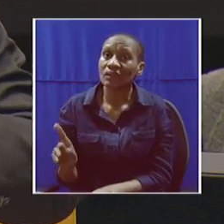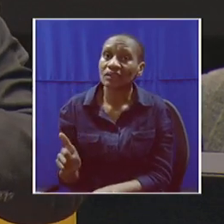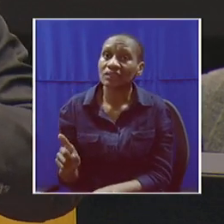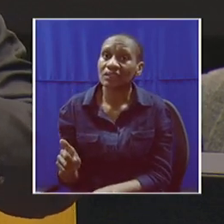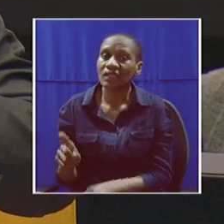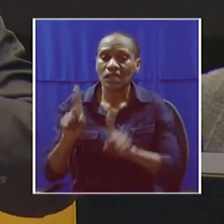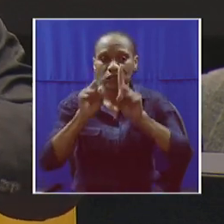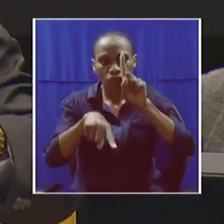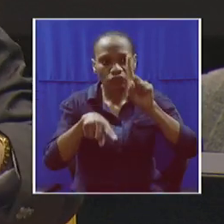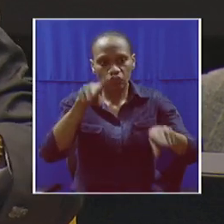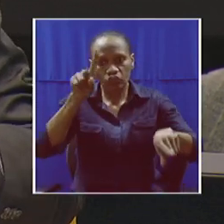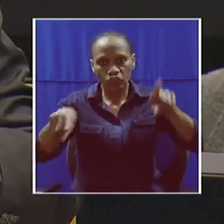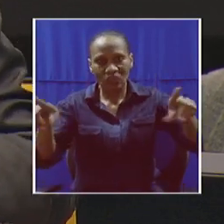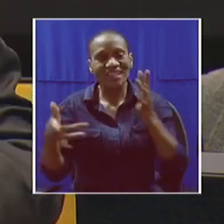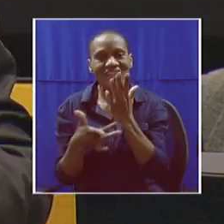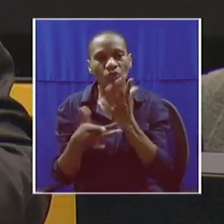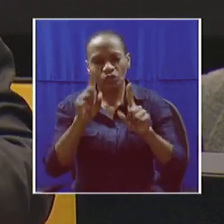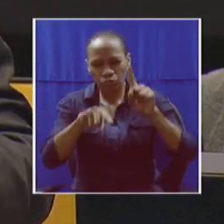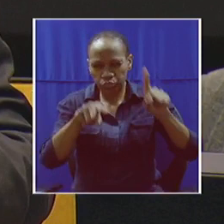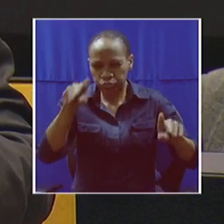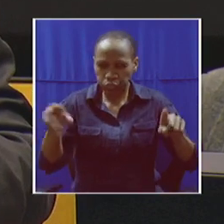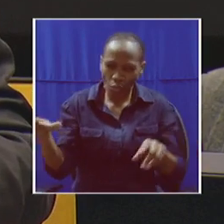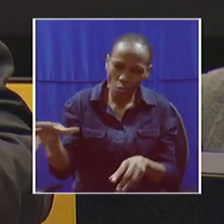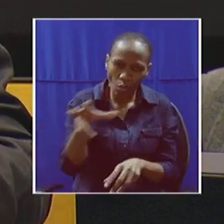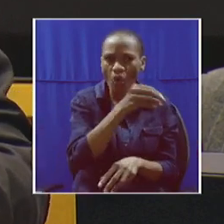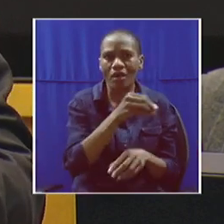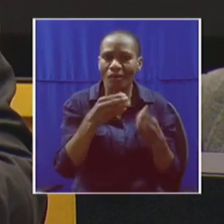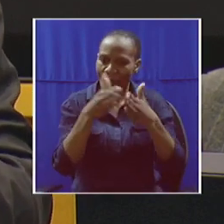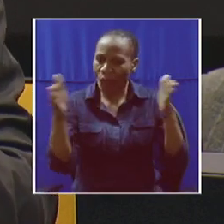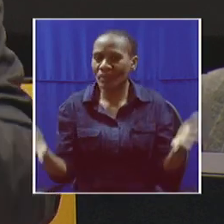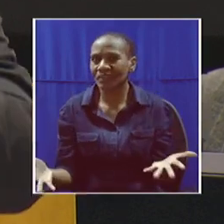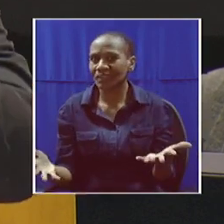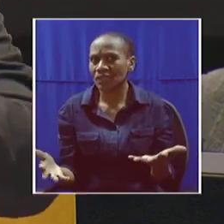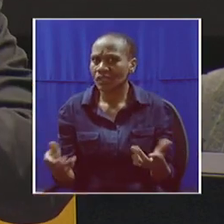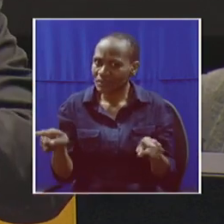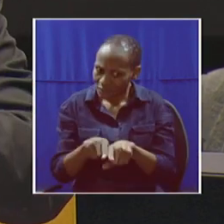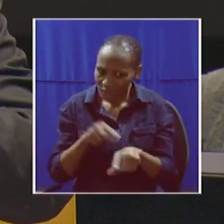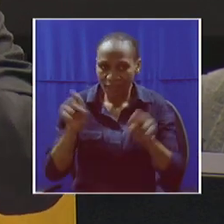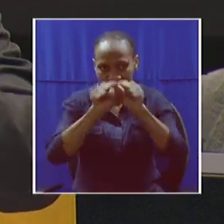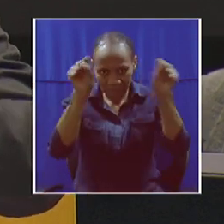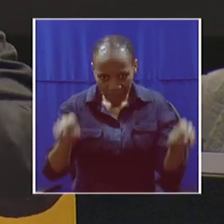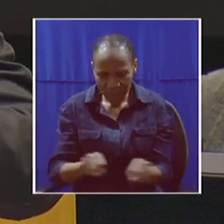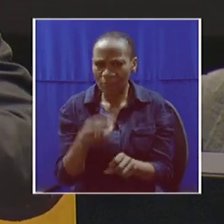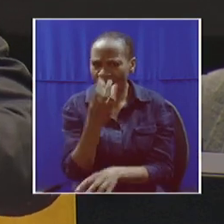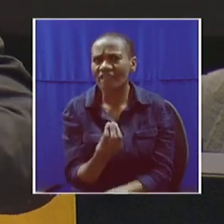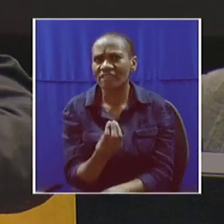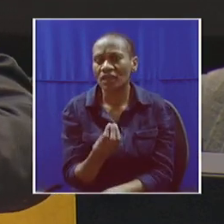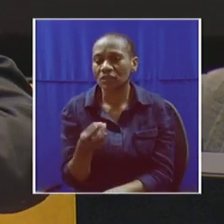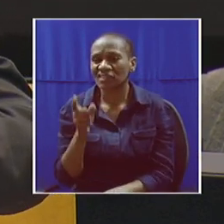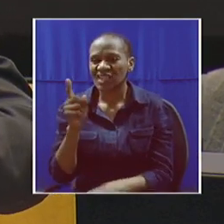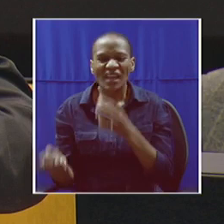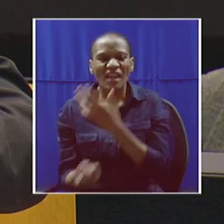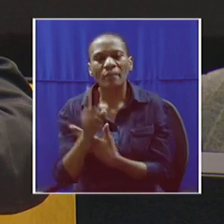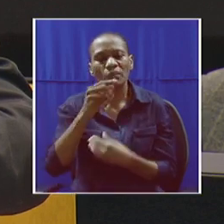the various Technologies and it is very systematic if you look at the numbers what will happen by